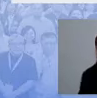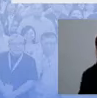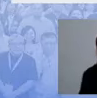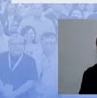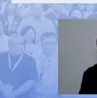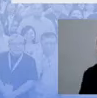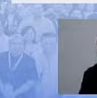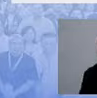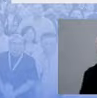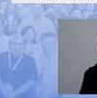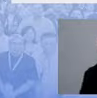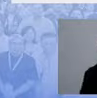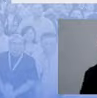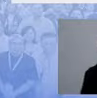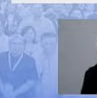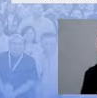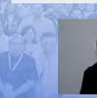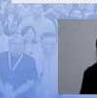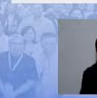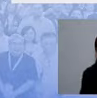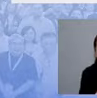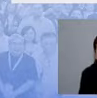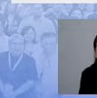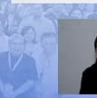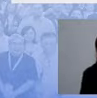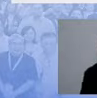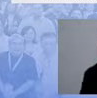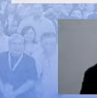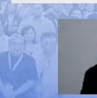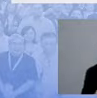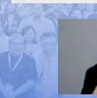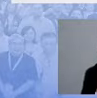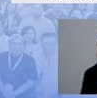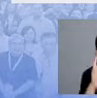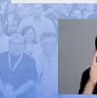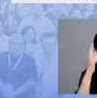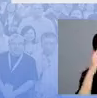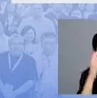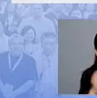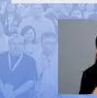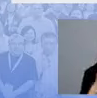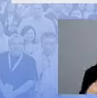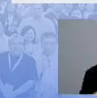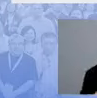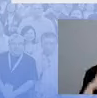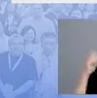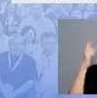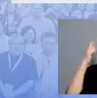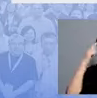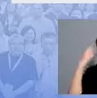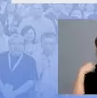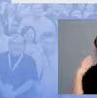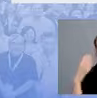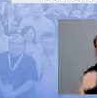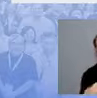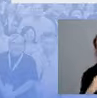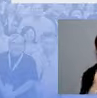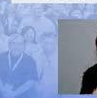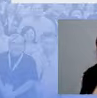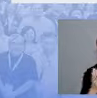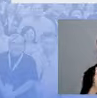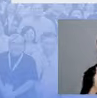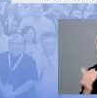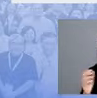grassroots NGO partners, and as well as grassroots district government officers. Normally, government officers at the district level doesn't have